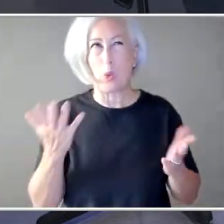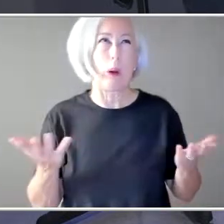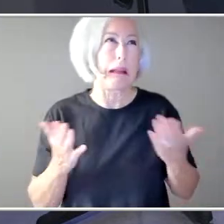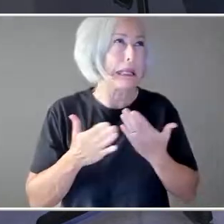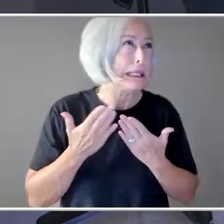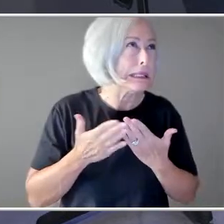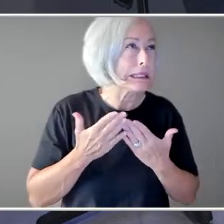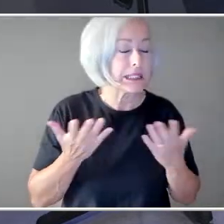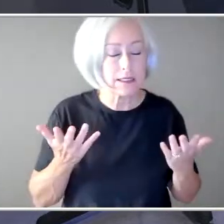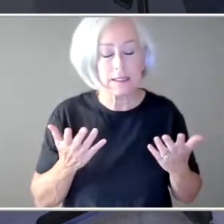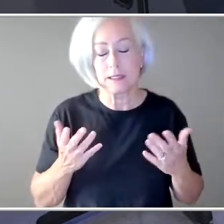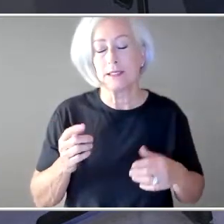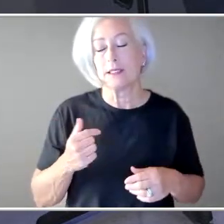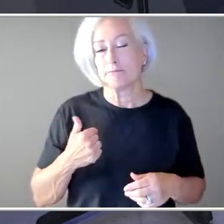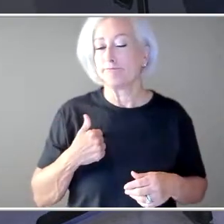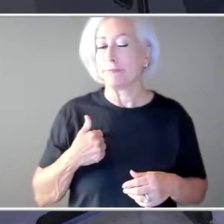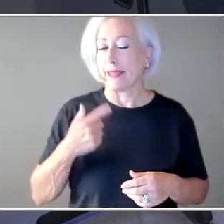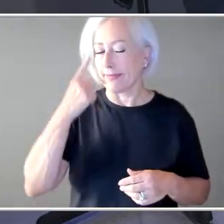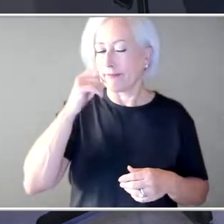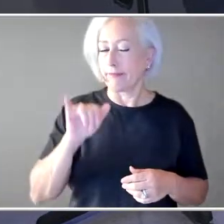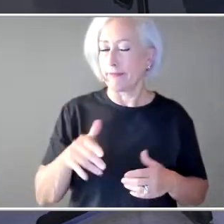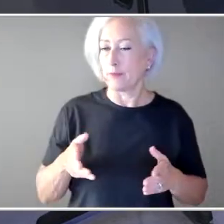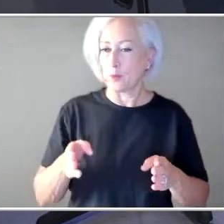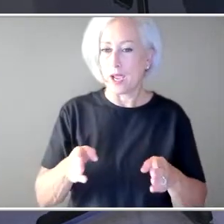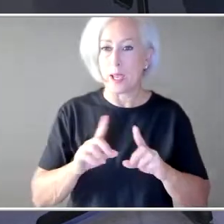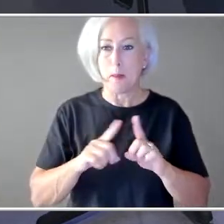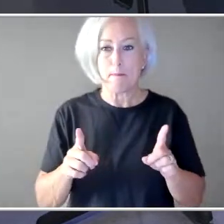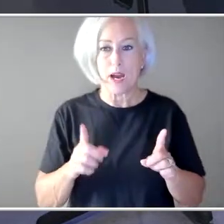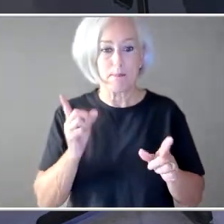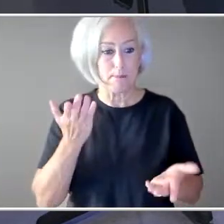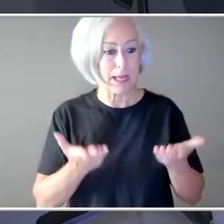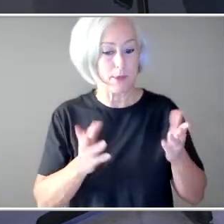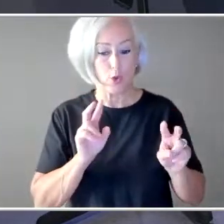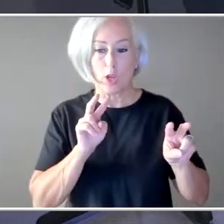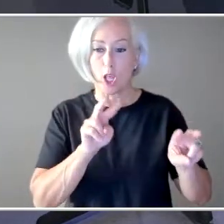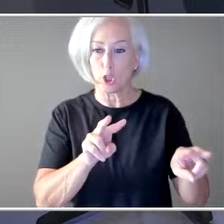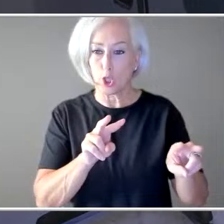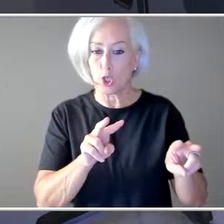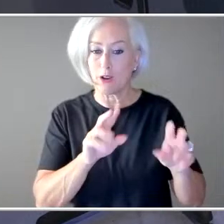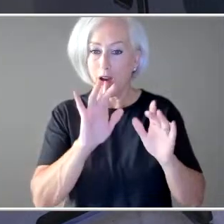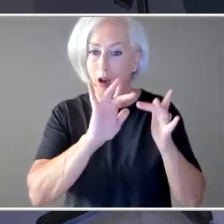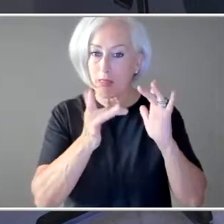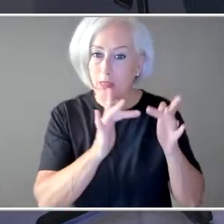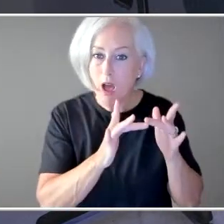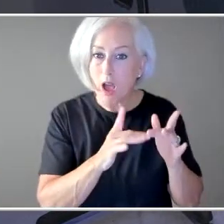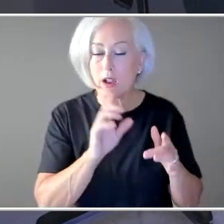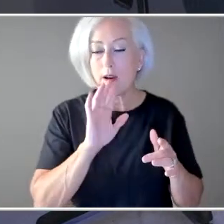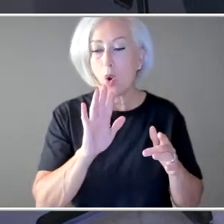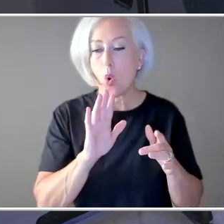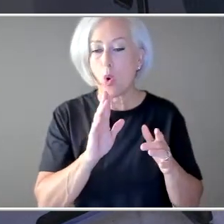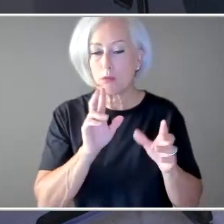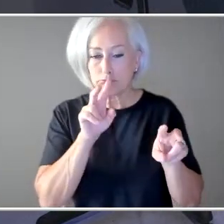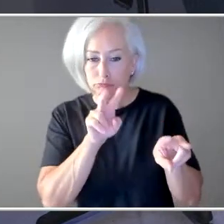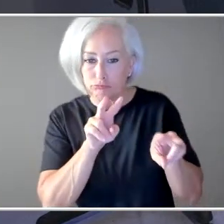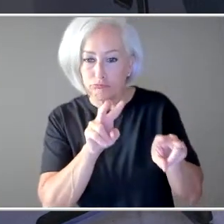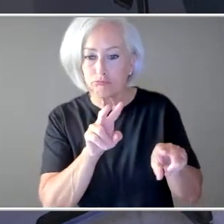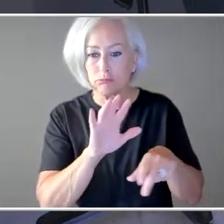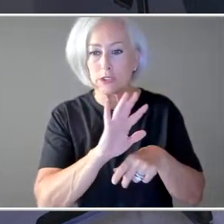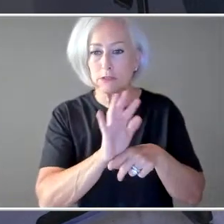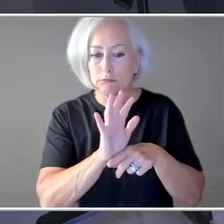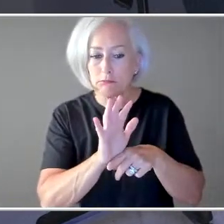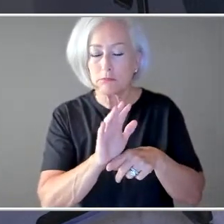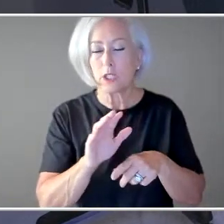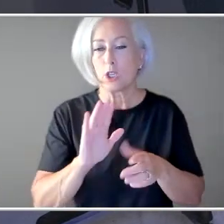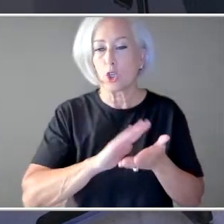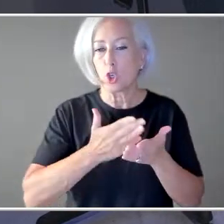people to. Get on cooking shows and look at things online, but for people who are afraid to jump in, where would be a good starting ground if